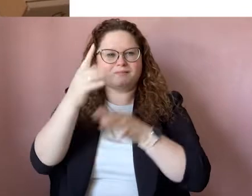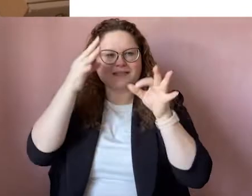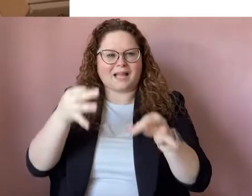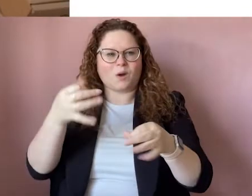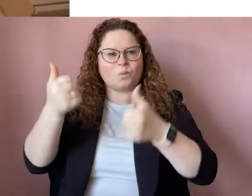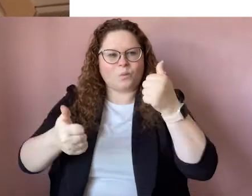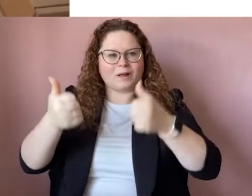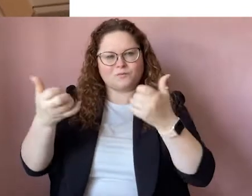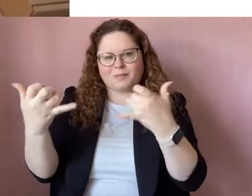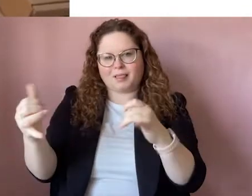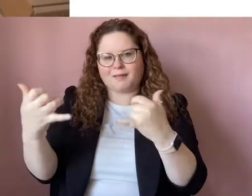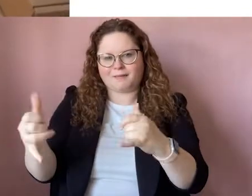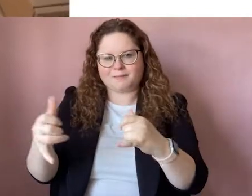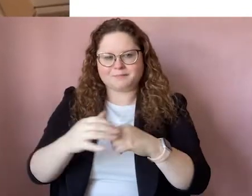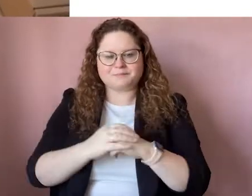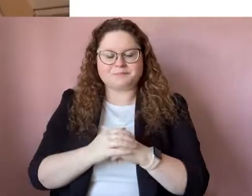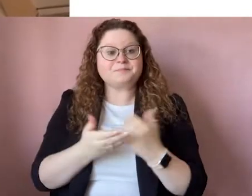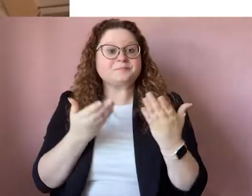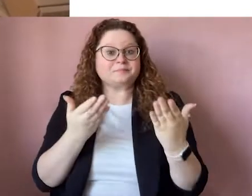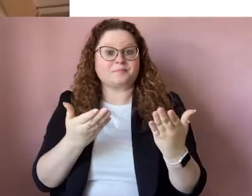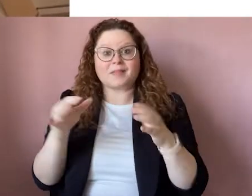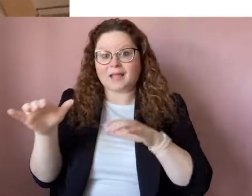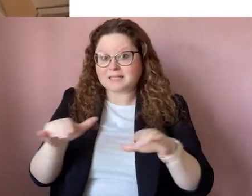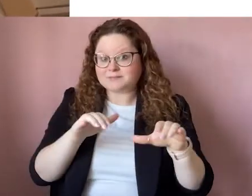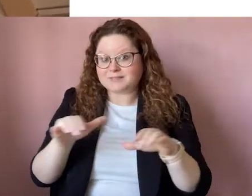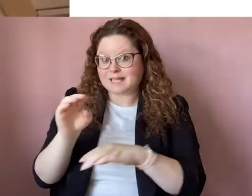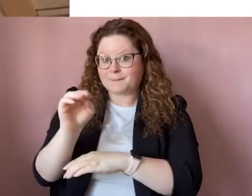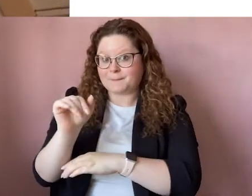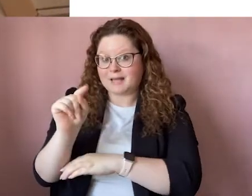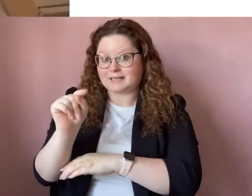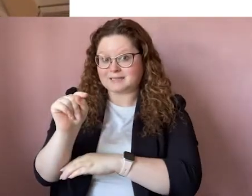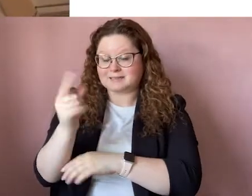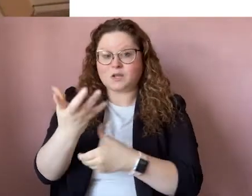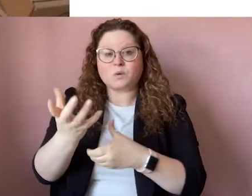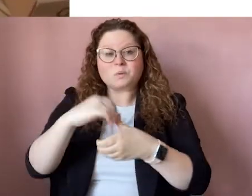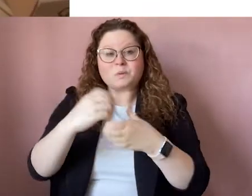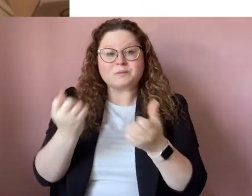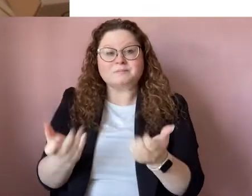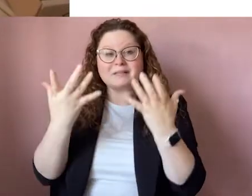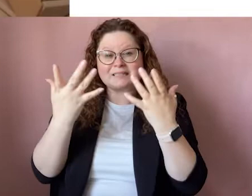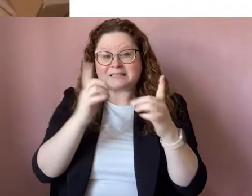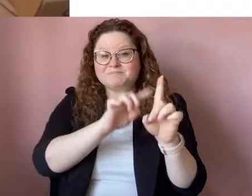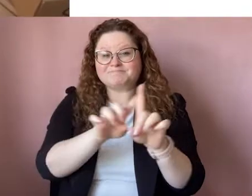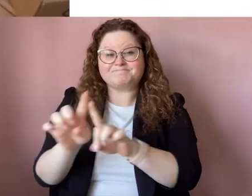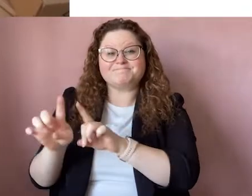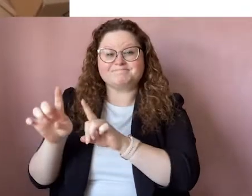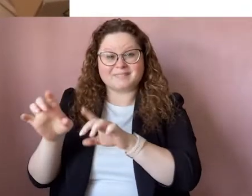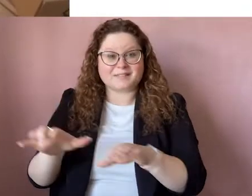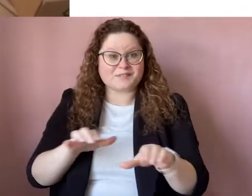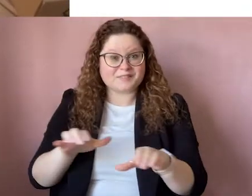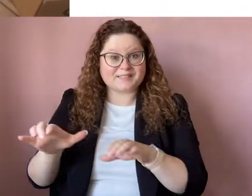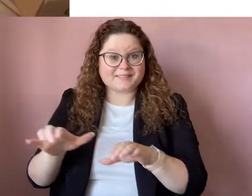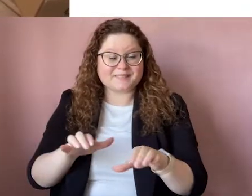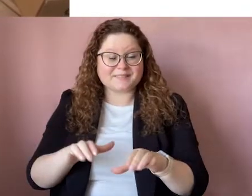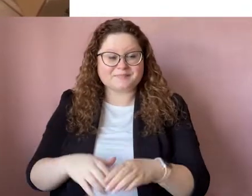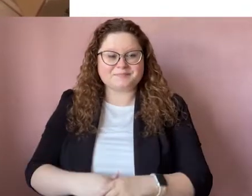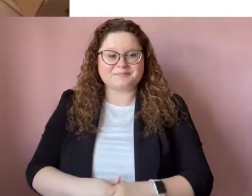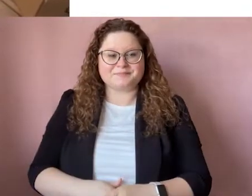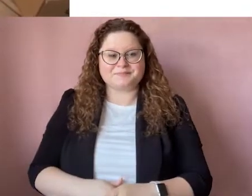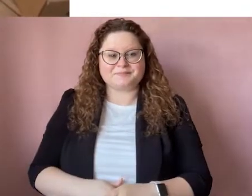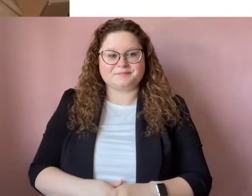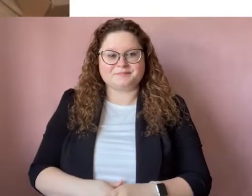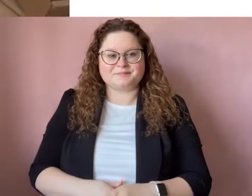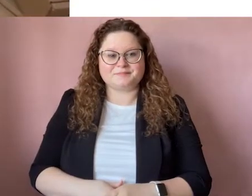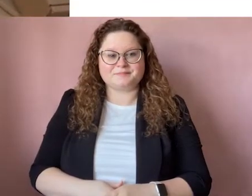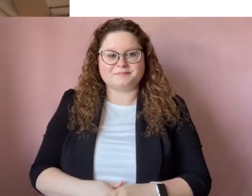This is what we call an activity mat. It includes various enrichment activities all built into one. So there's a